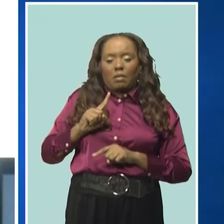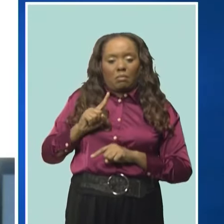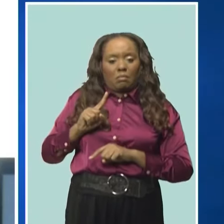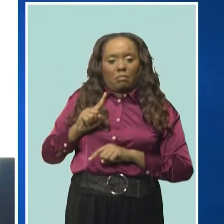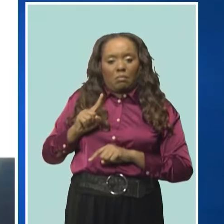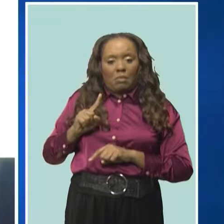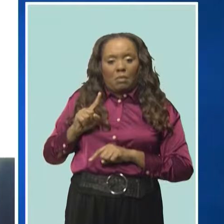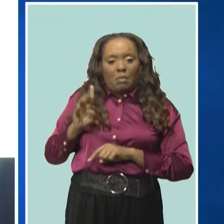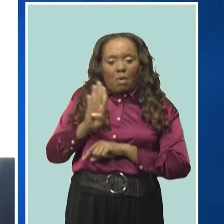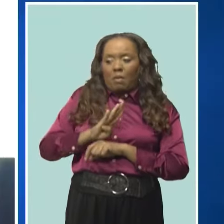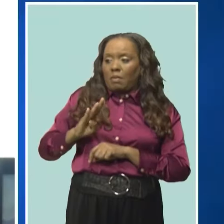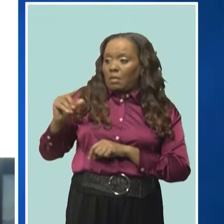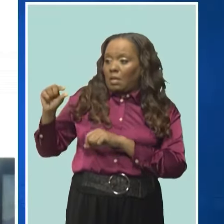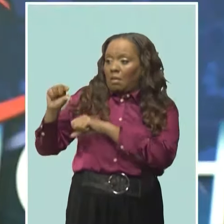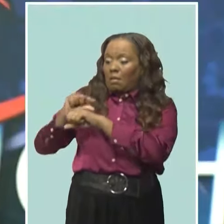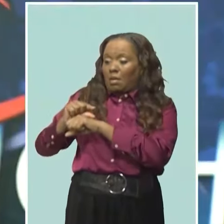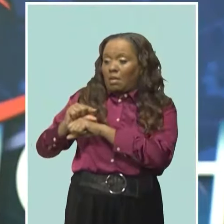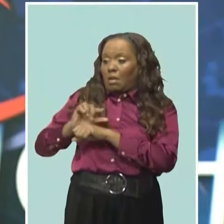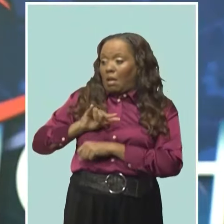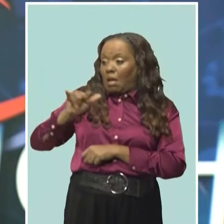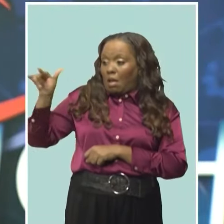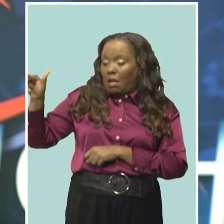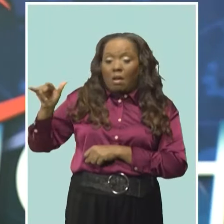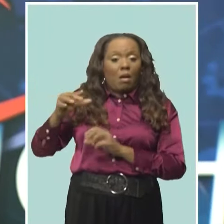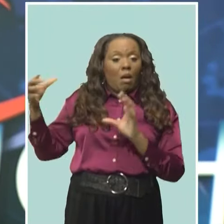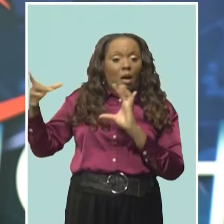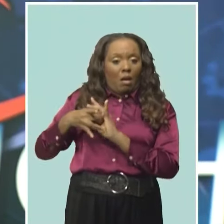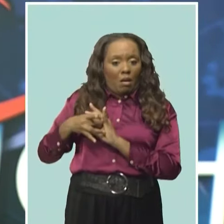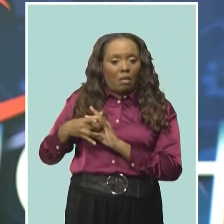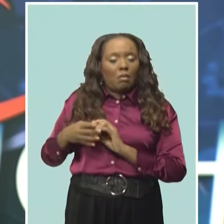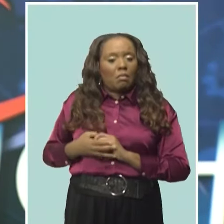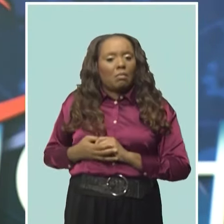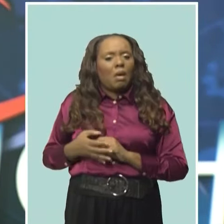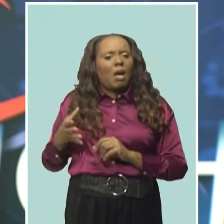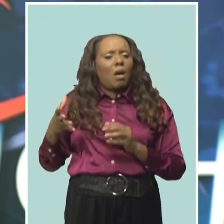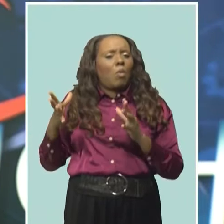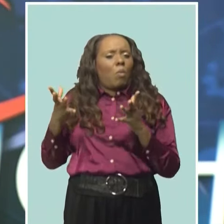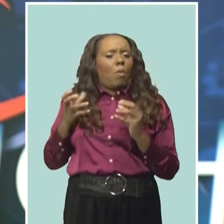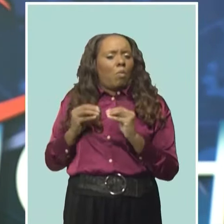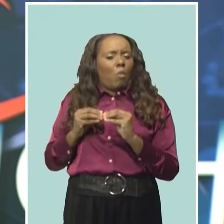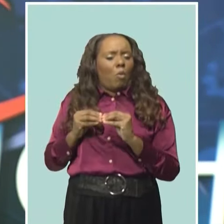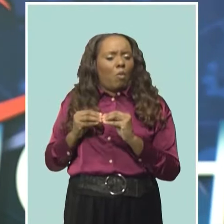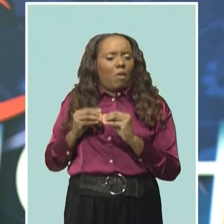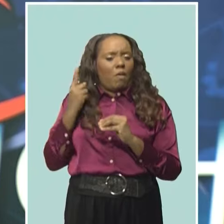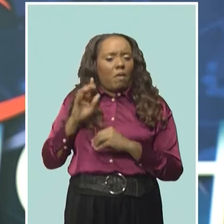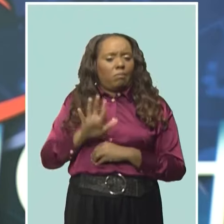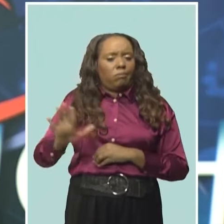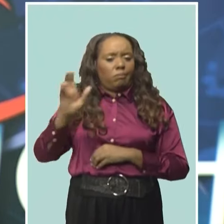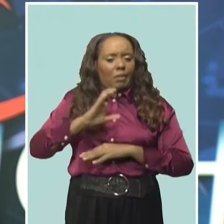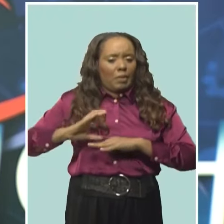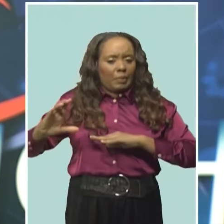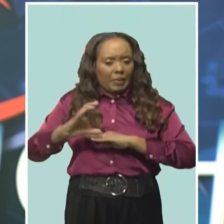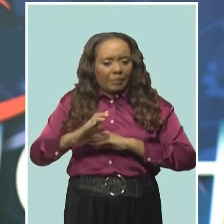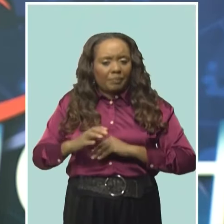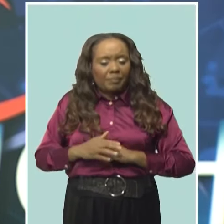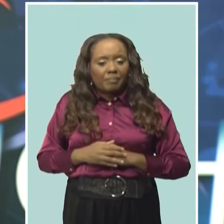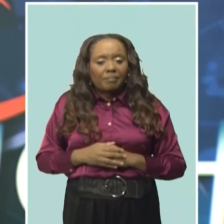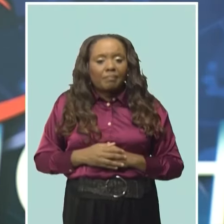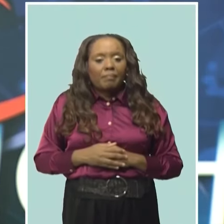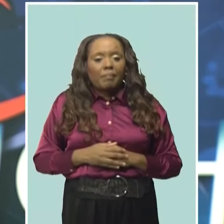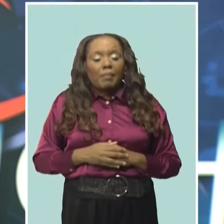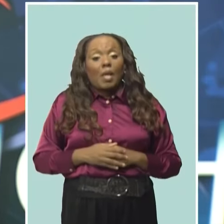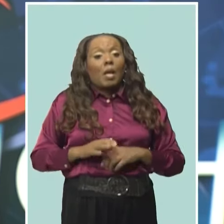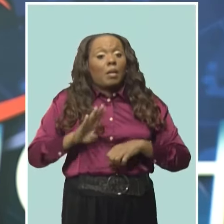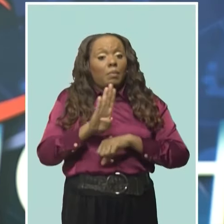of the Caribbean. Preparing local accountants for current and future changes in the profession is part of the